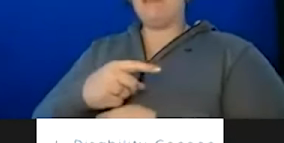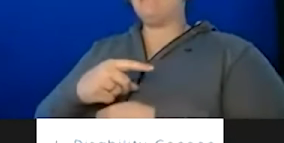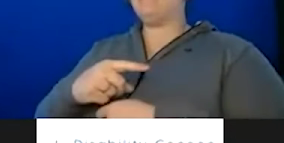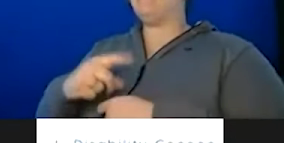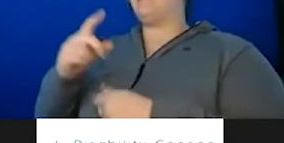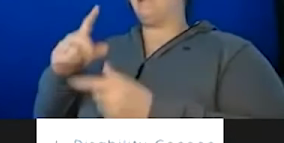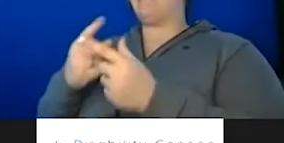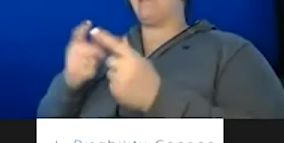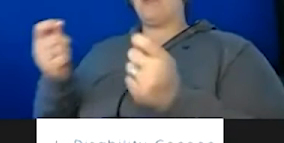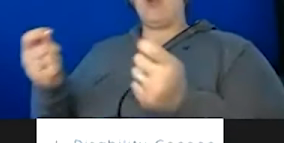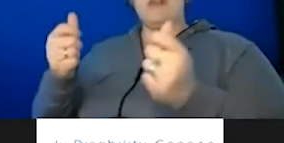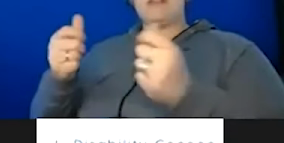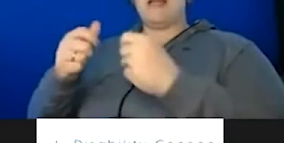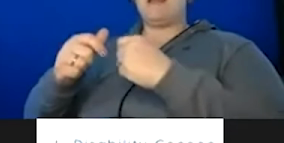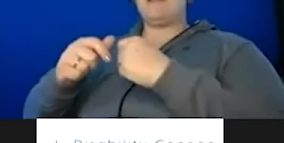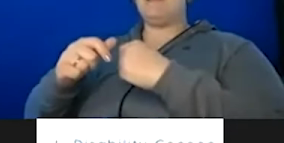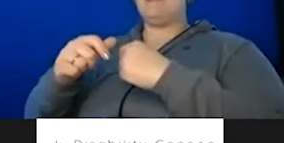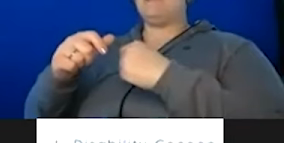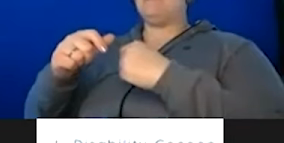clouds break and you have a bright